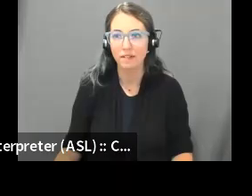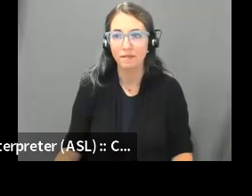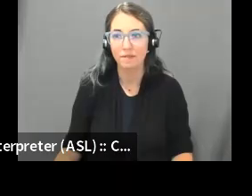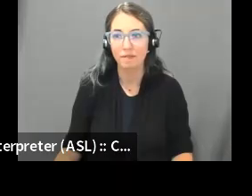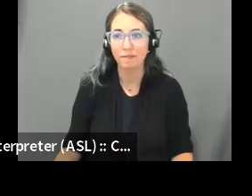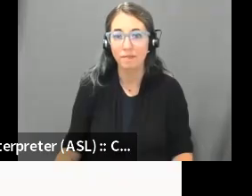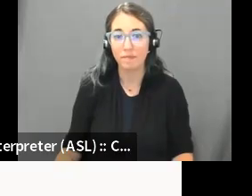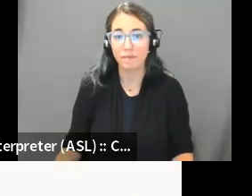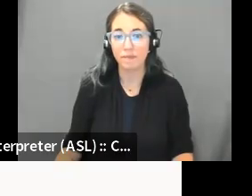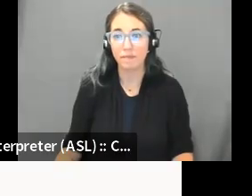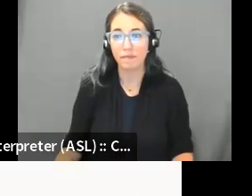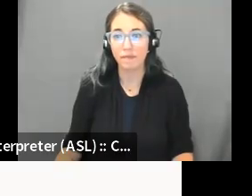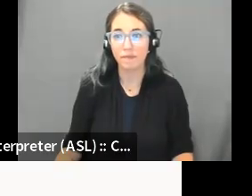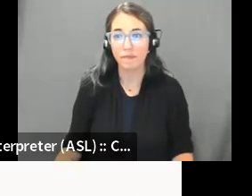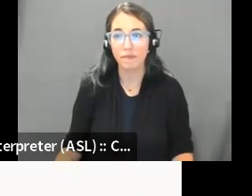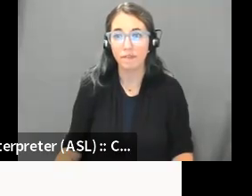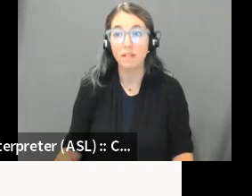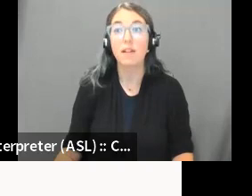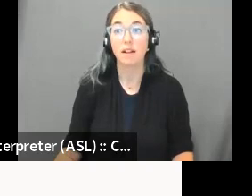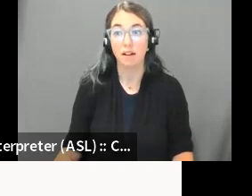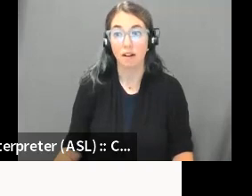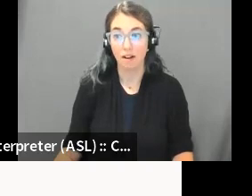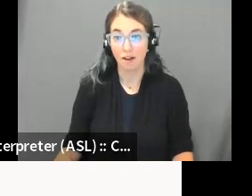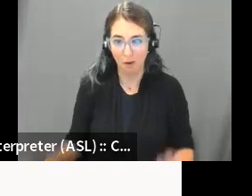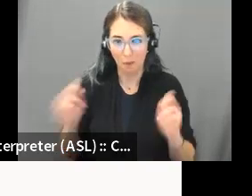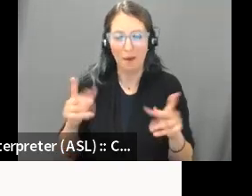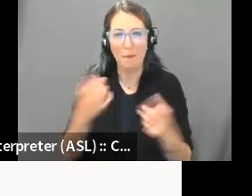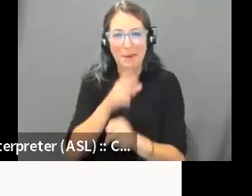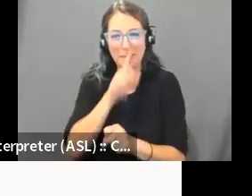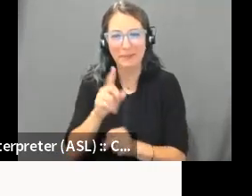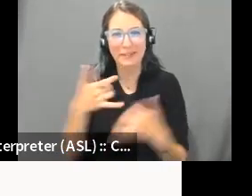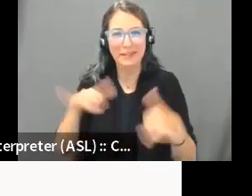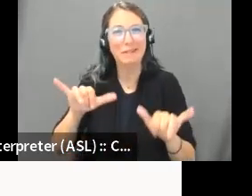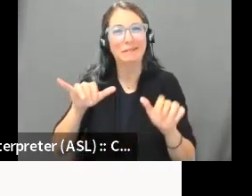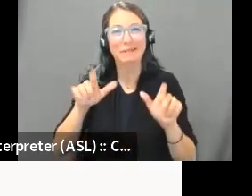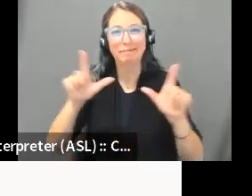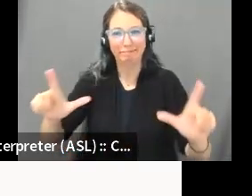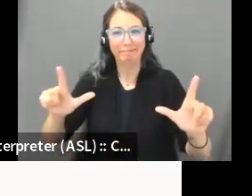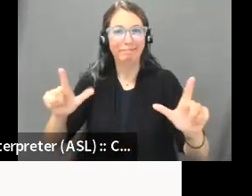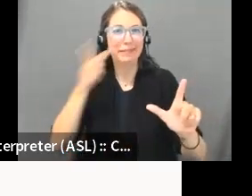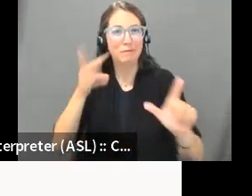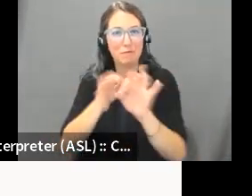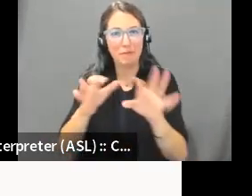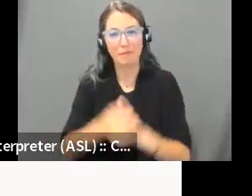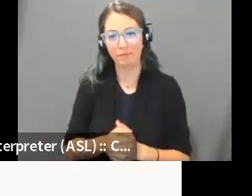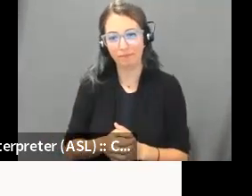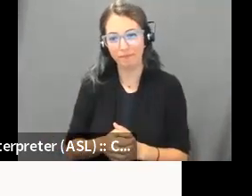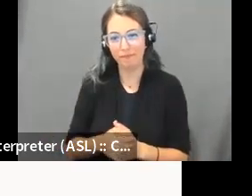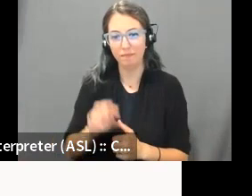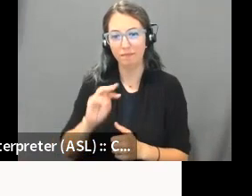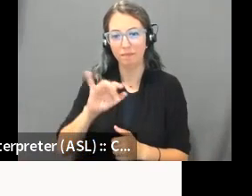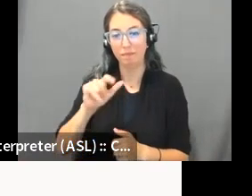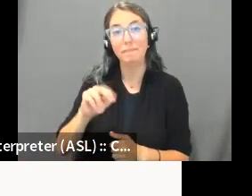So I'm seeing the interpreter, and yes, great. Thank you. Perfect. Great. Thank you for the introductions, and also